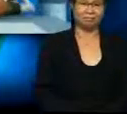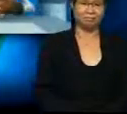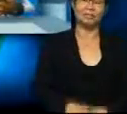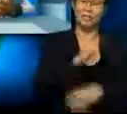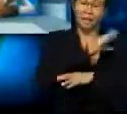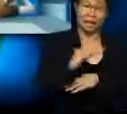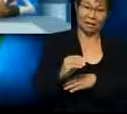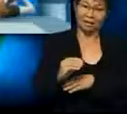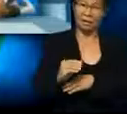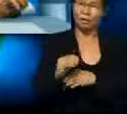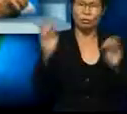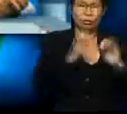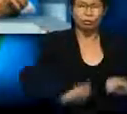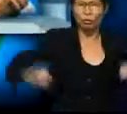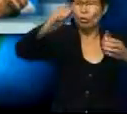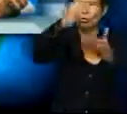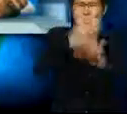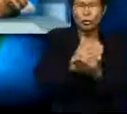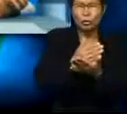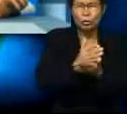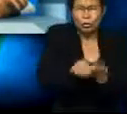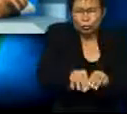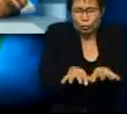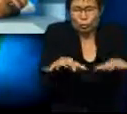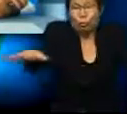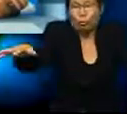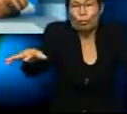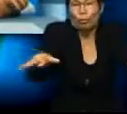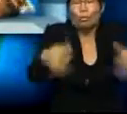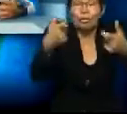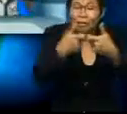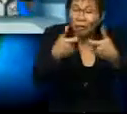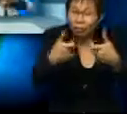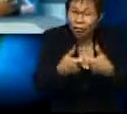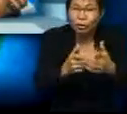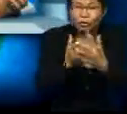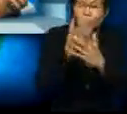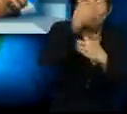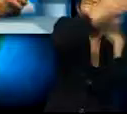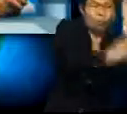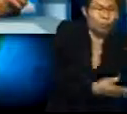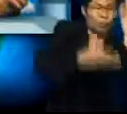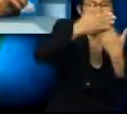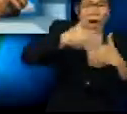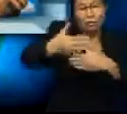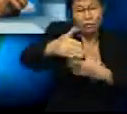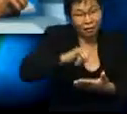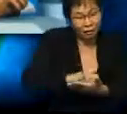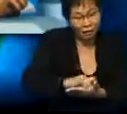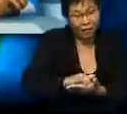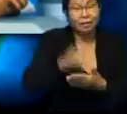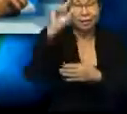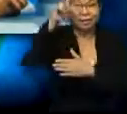And there was no stopping the expansion of the supply of electricity throughout the country after that.